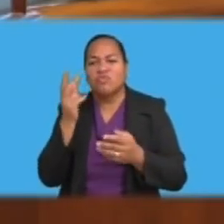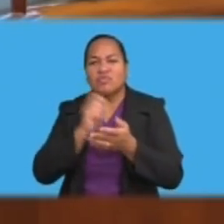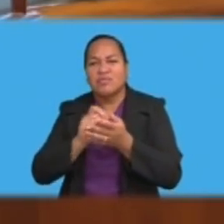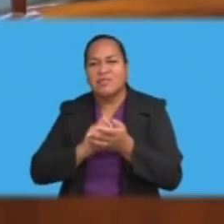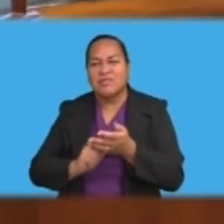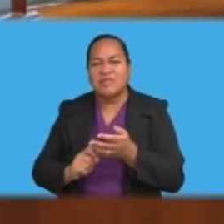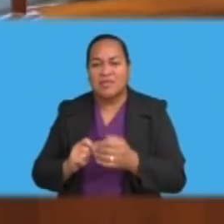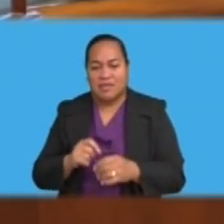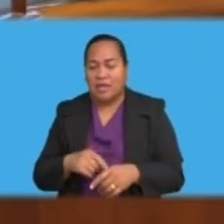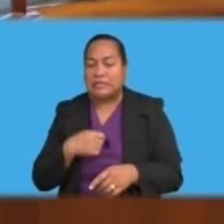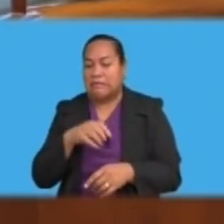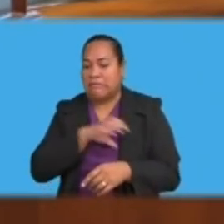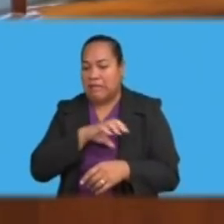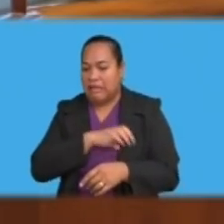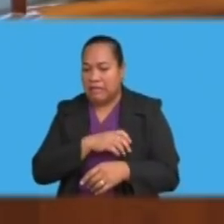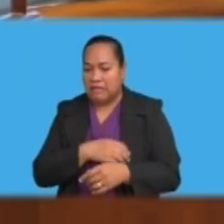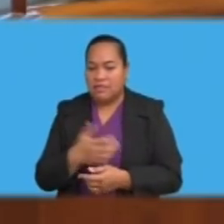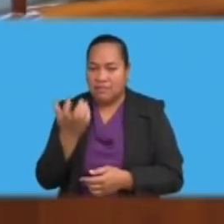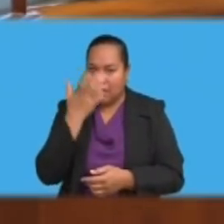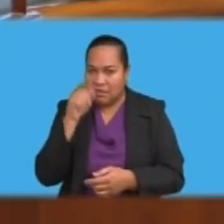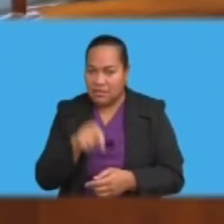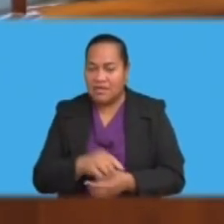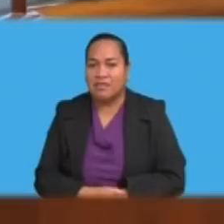That is what we fear the most, Madam Speaker.